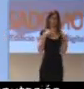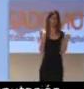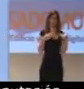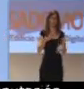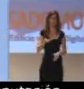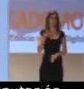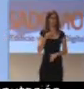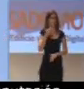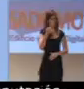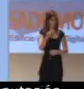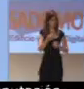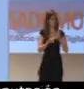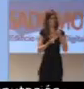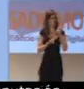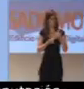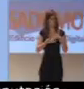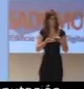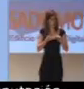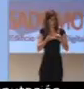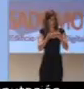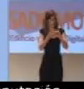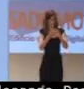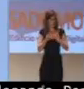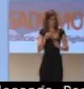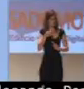capacity, which is